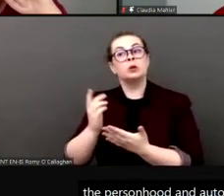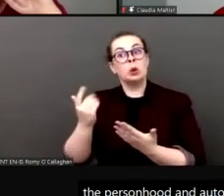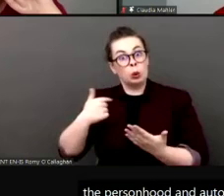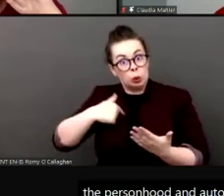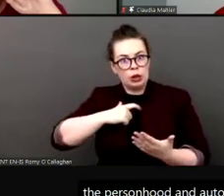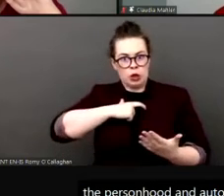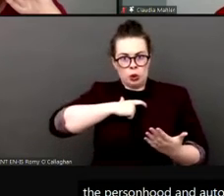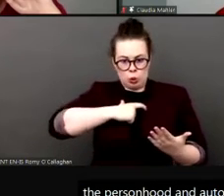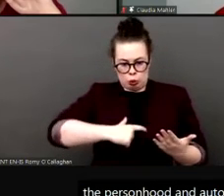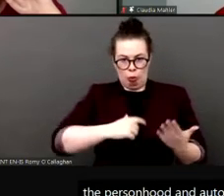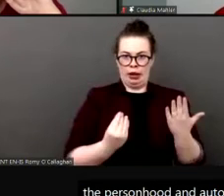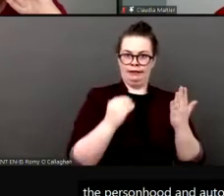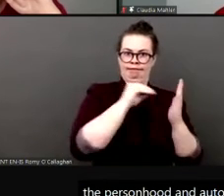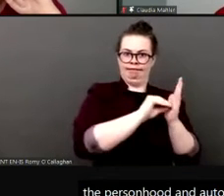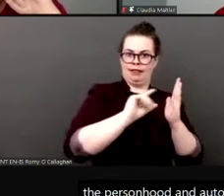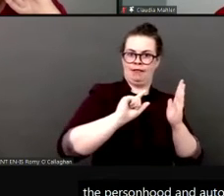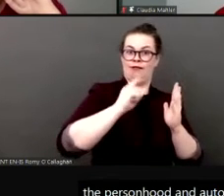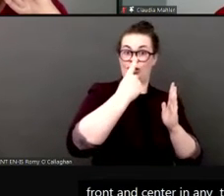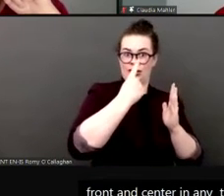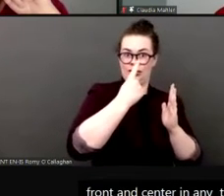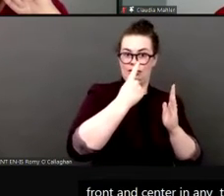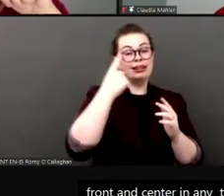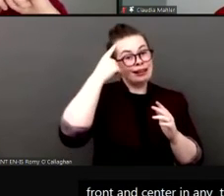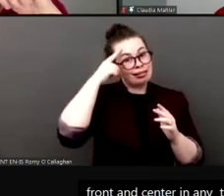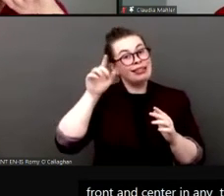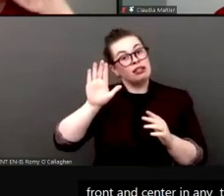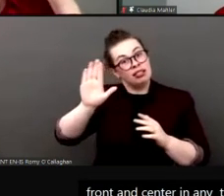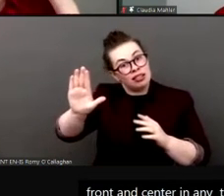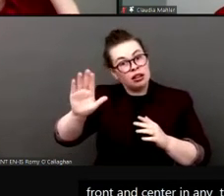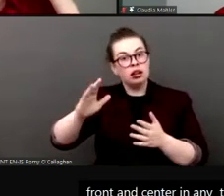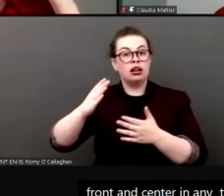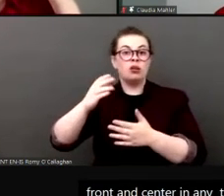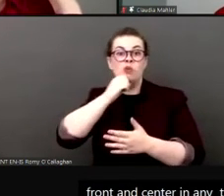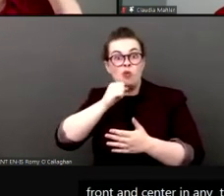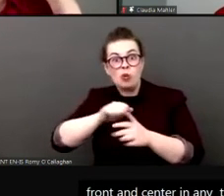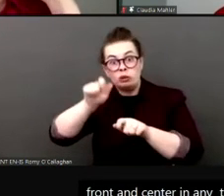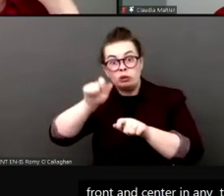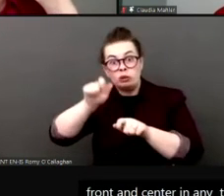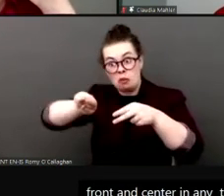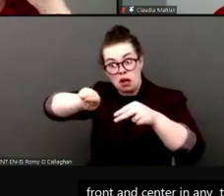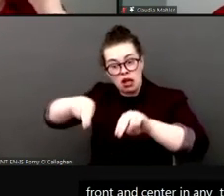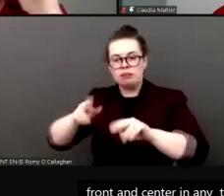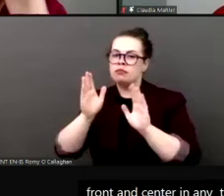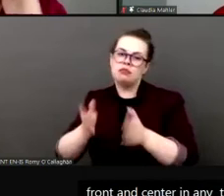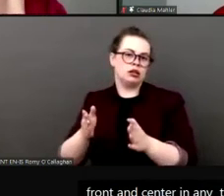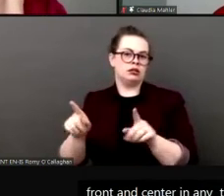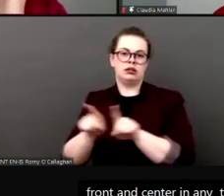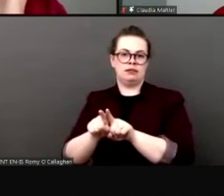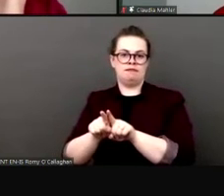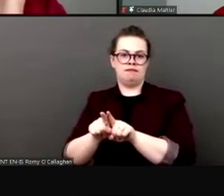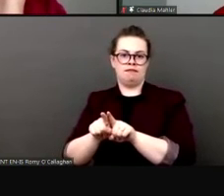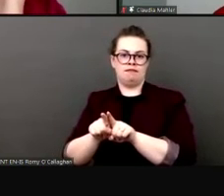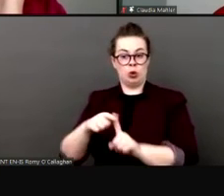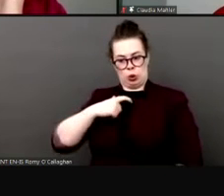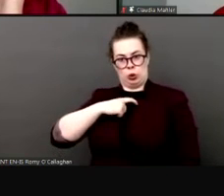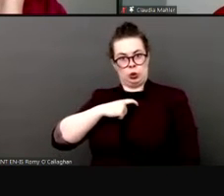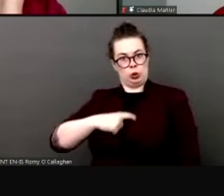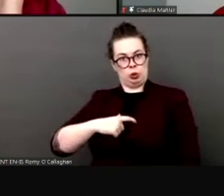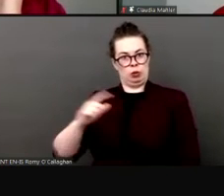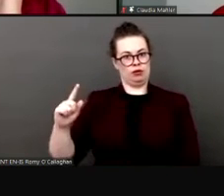of older people, because that's the most direct way of trying to reverse the problematization of older